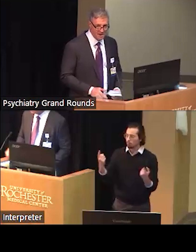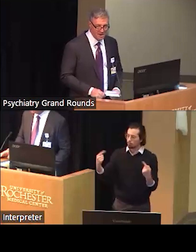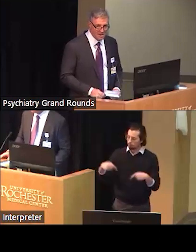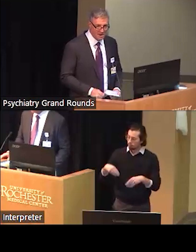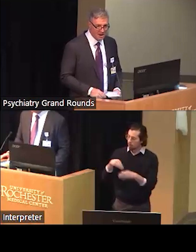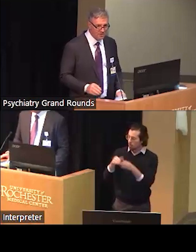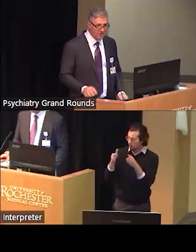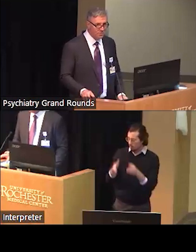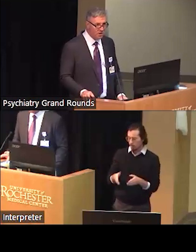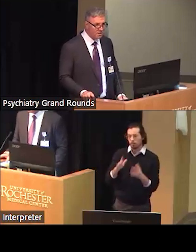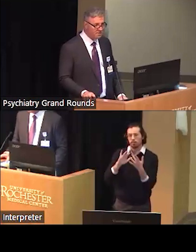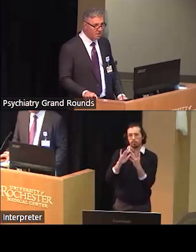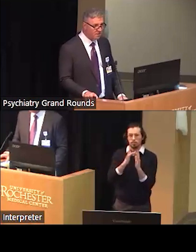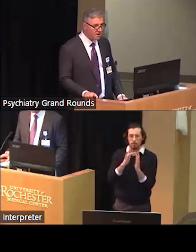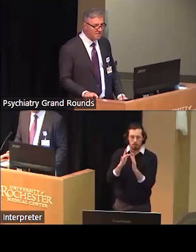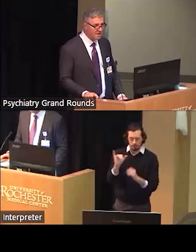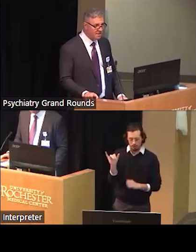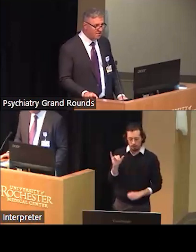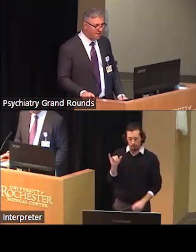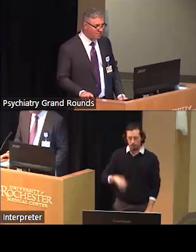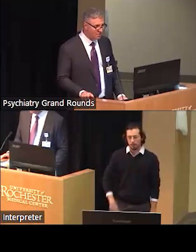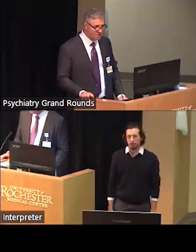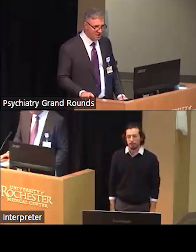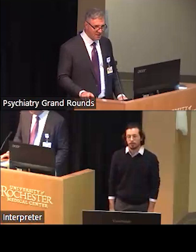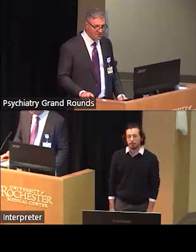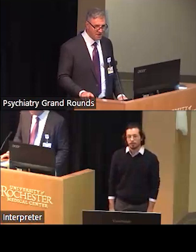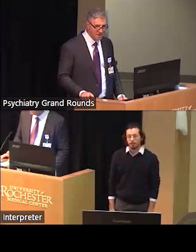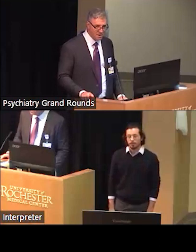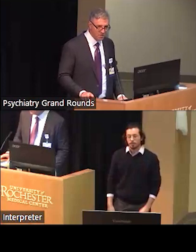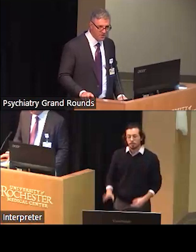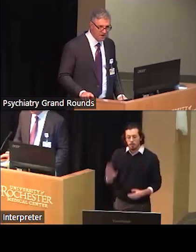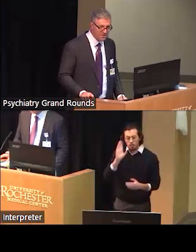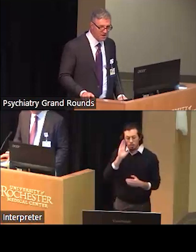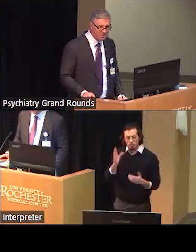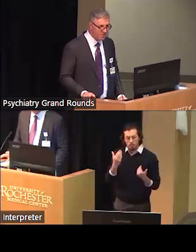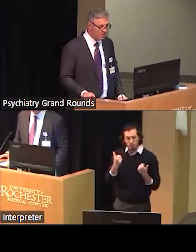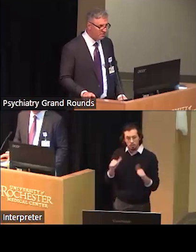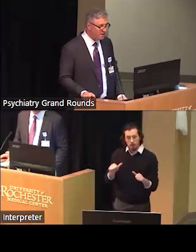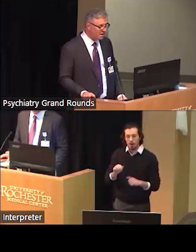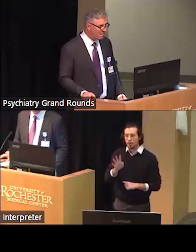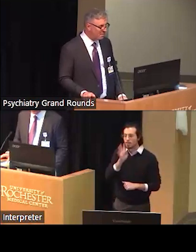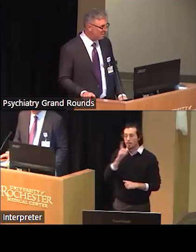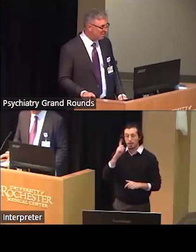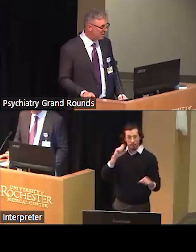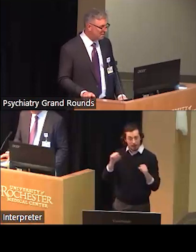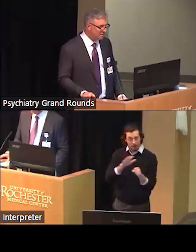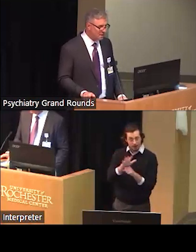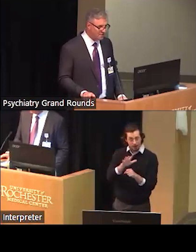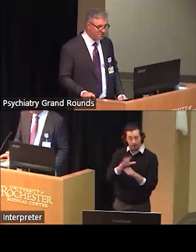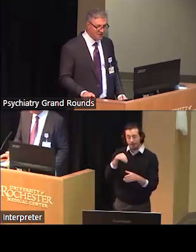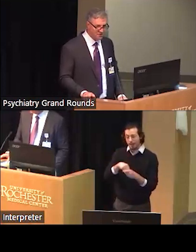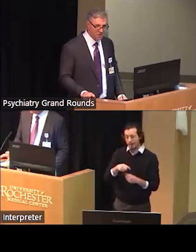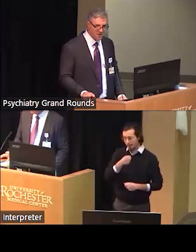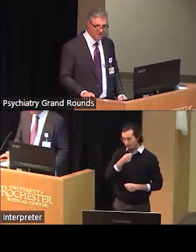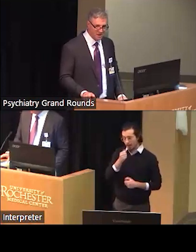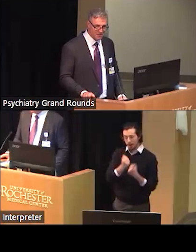attend in-house as well as all of our attendees on Zoom today. We'll try to make sure that we speak up and we speak into mics